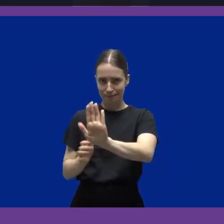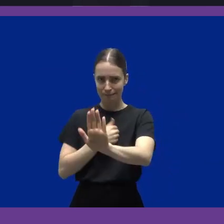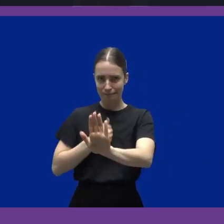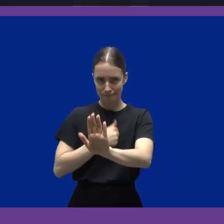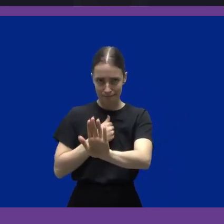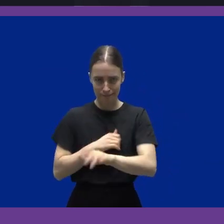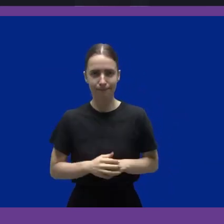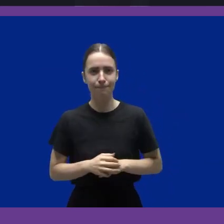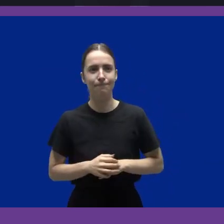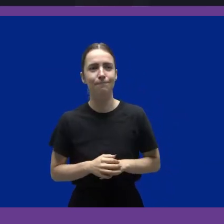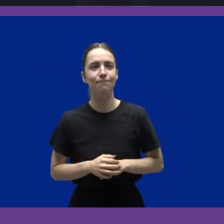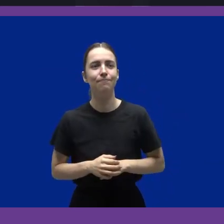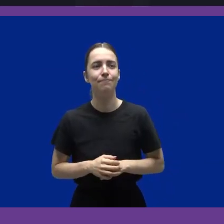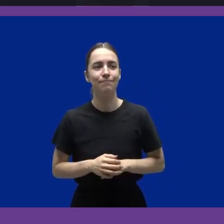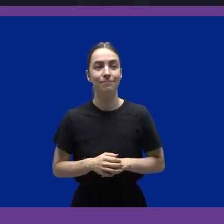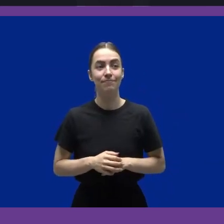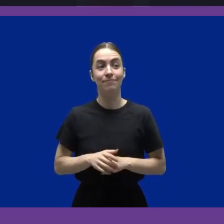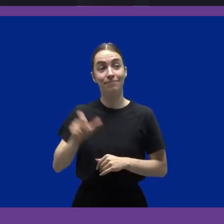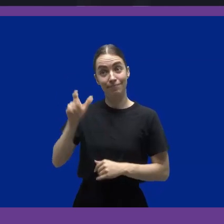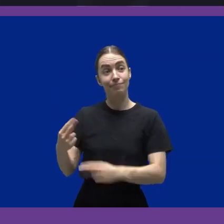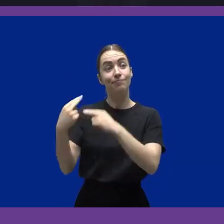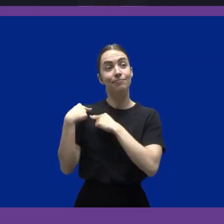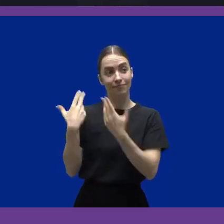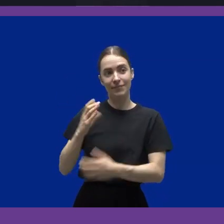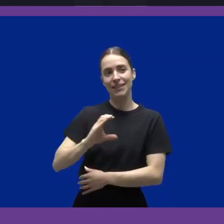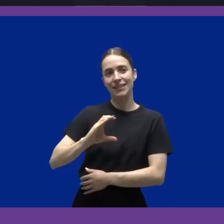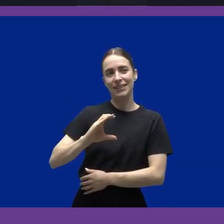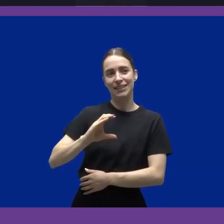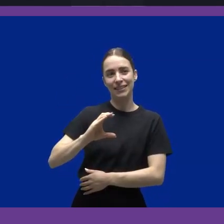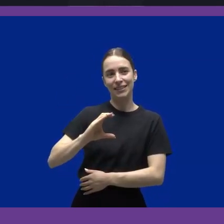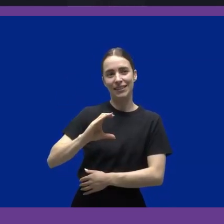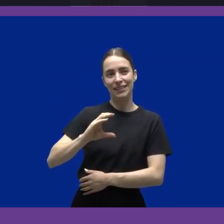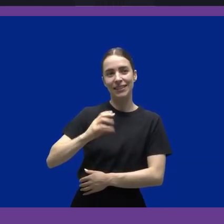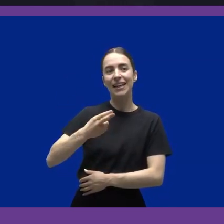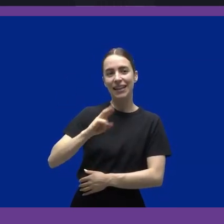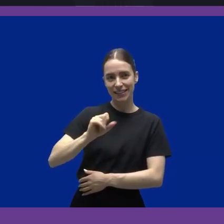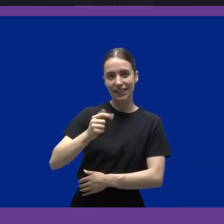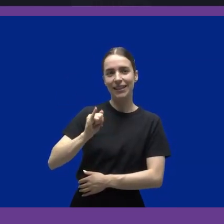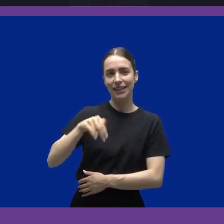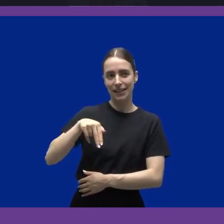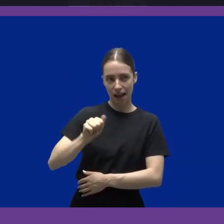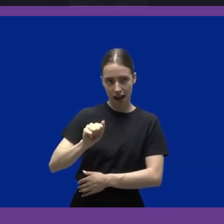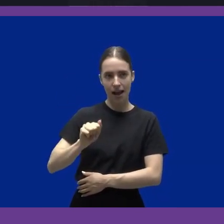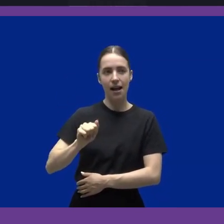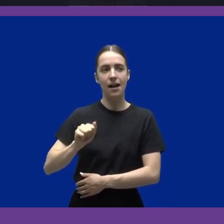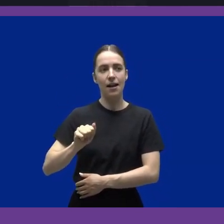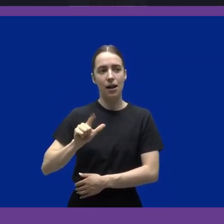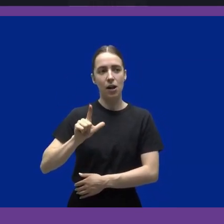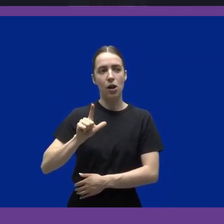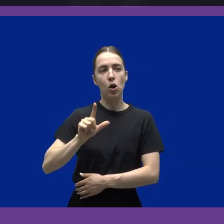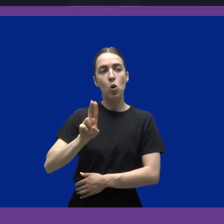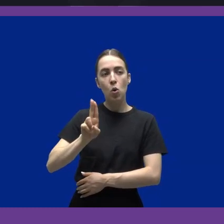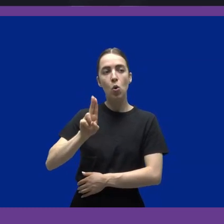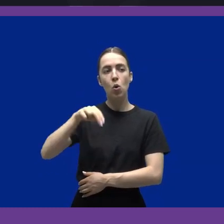Cristina Lumbreras from the European Emergency Number Association. And no delay is expected here. They have